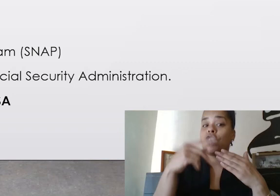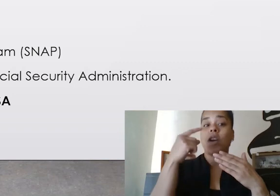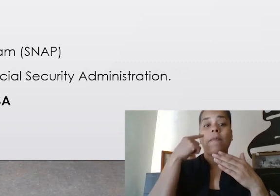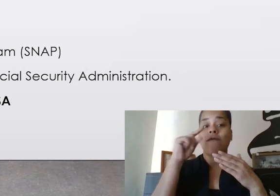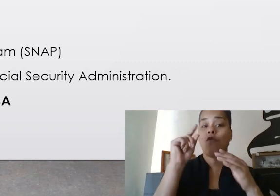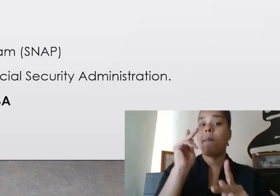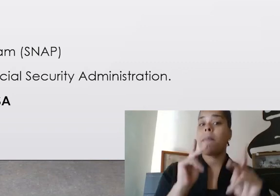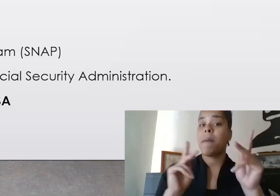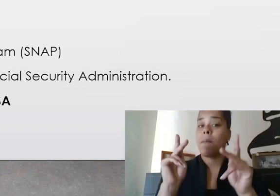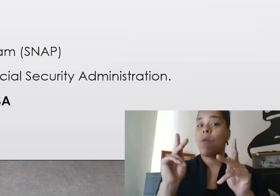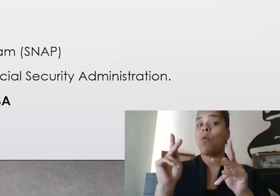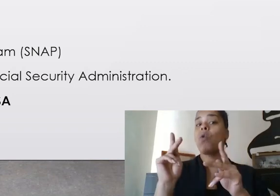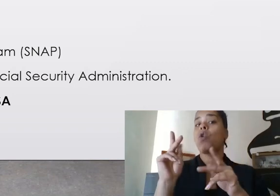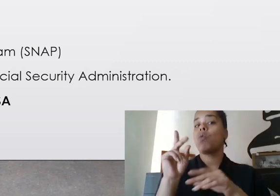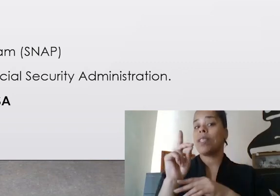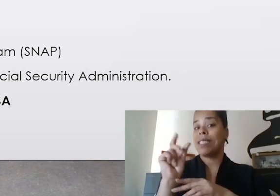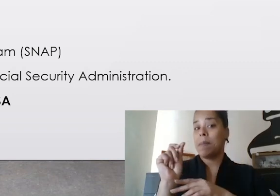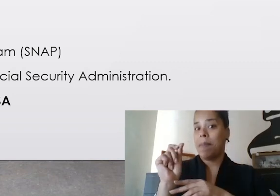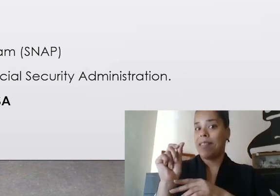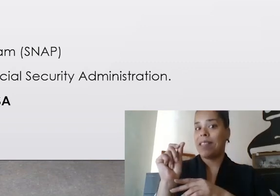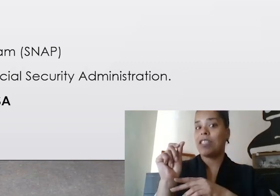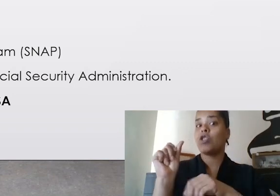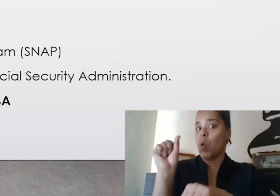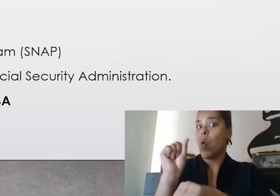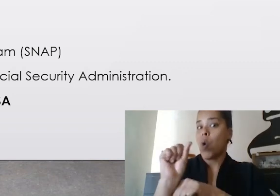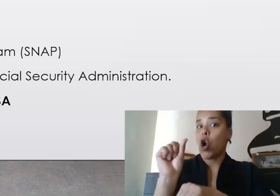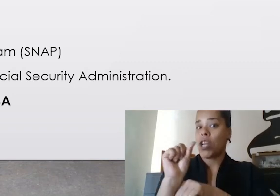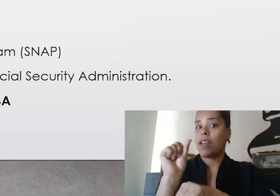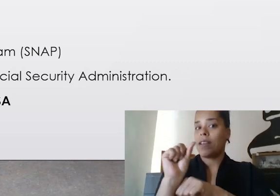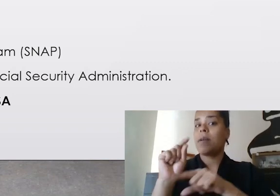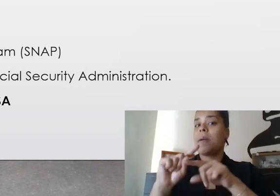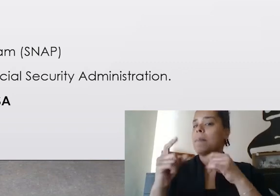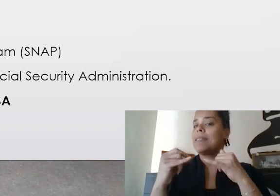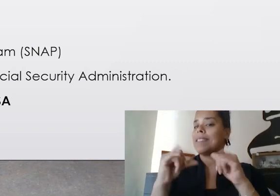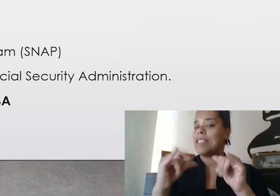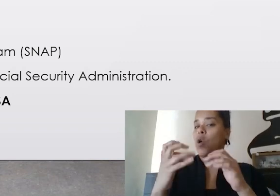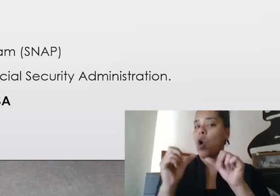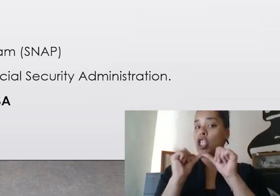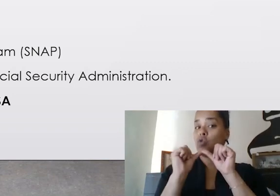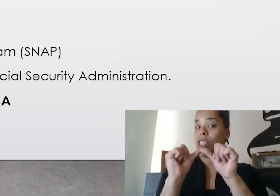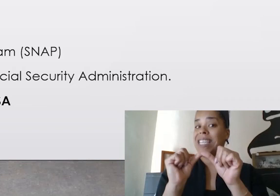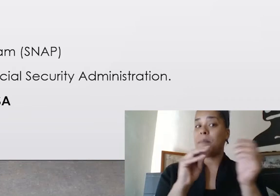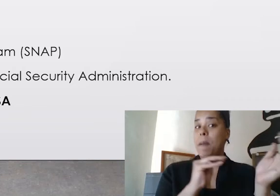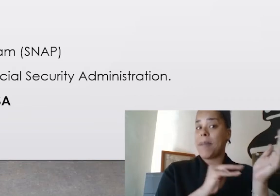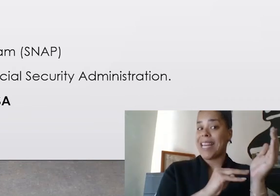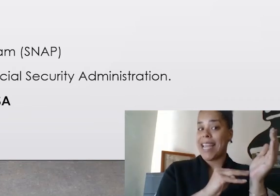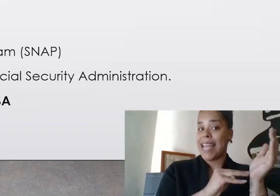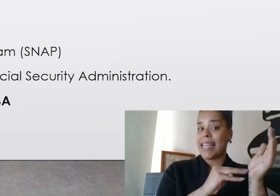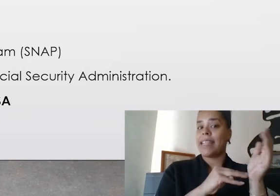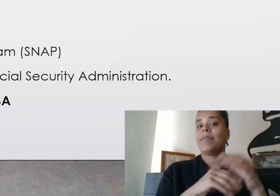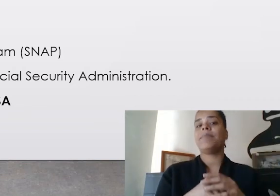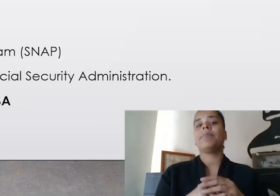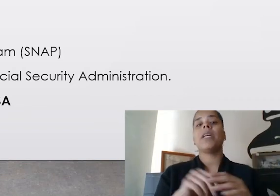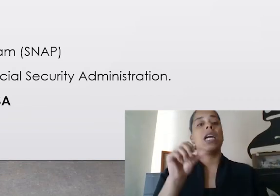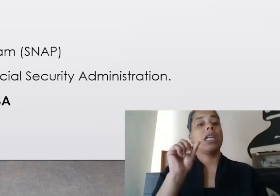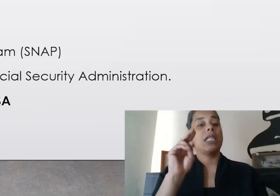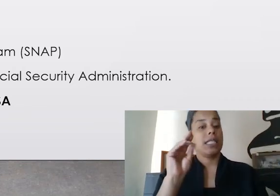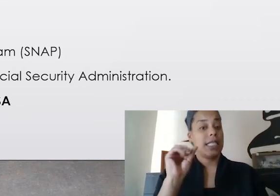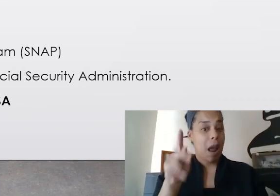with disabilities who are working and still would like to maintain Medicaid. We're going to be talking about SNAP.